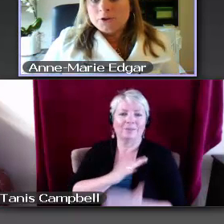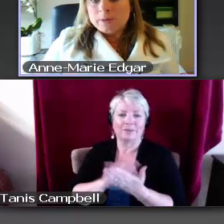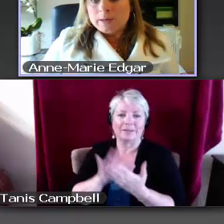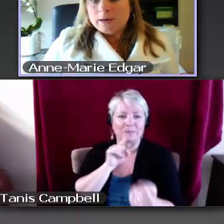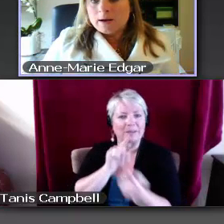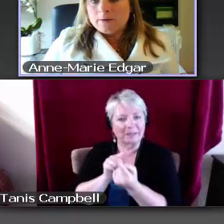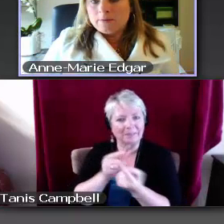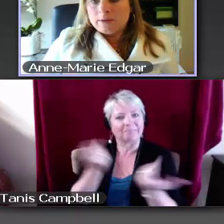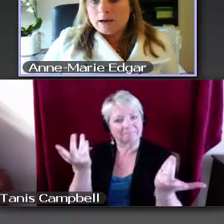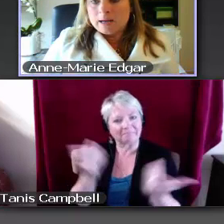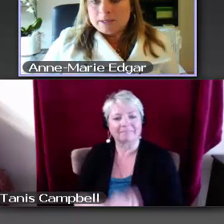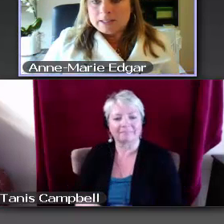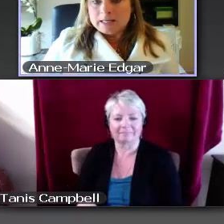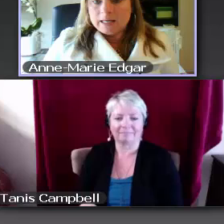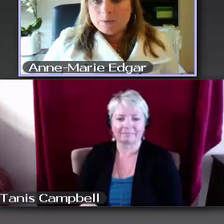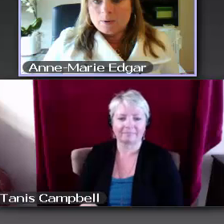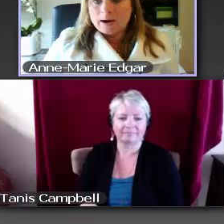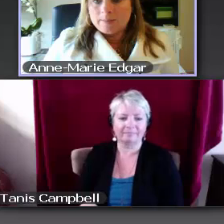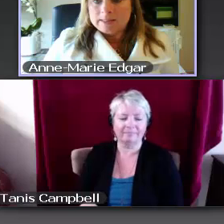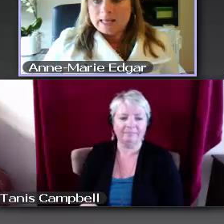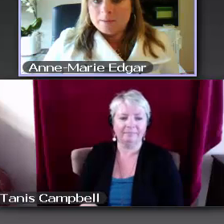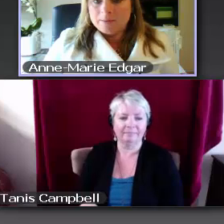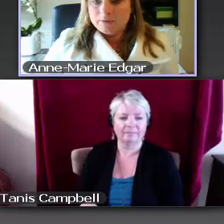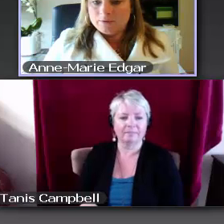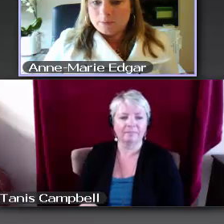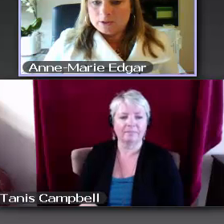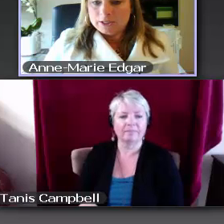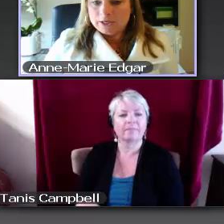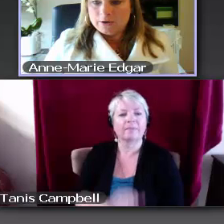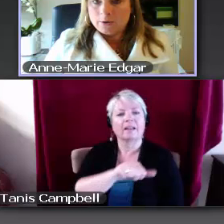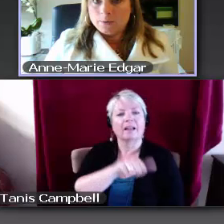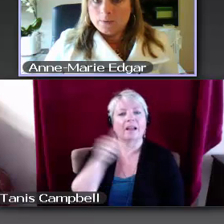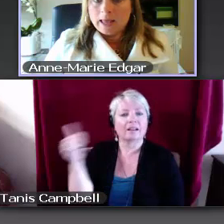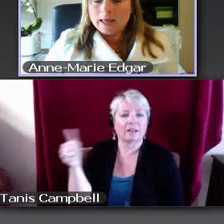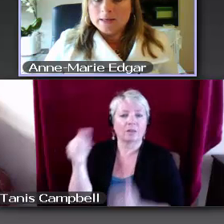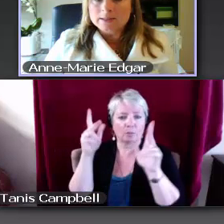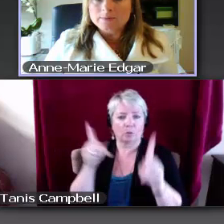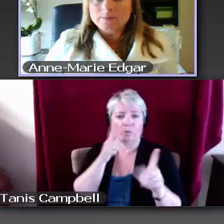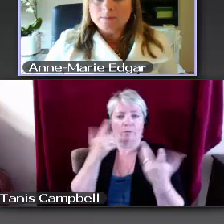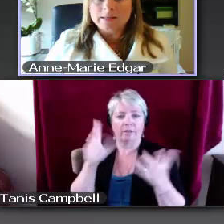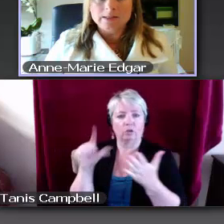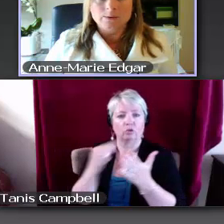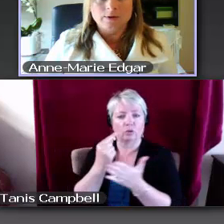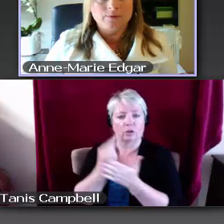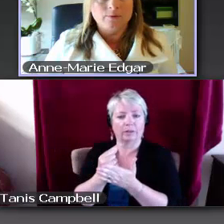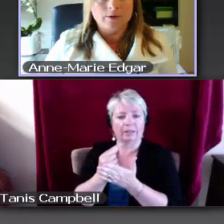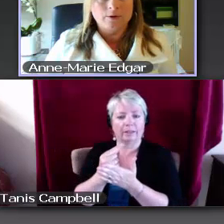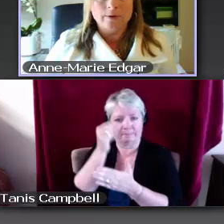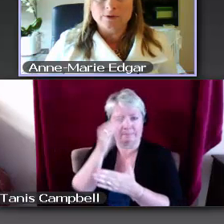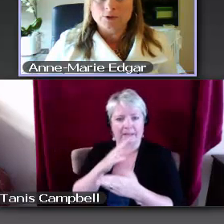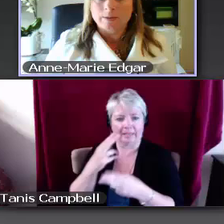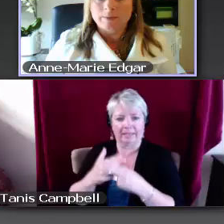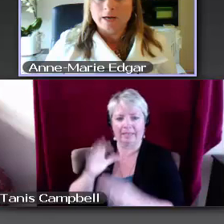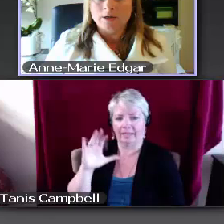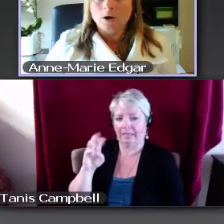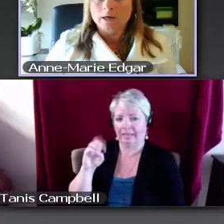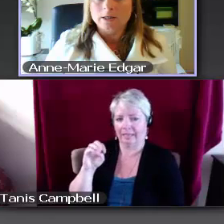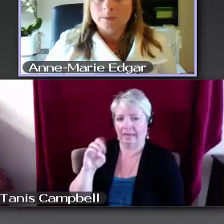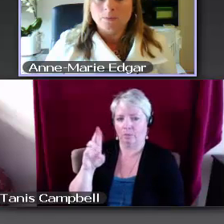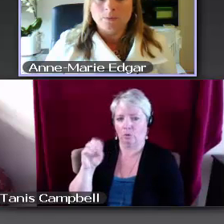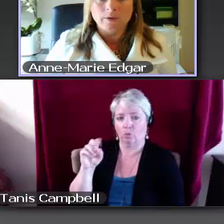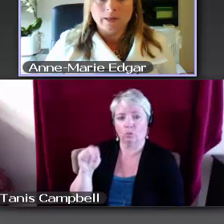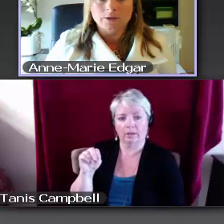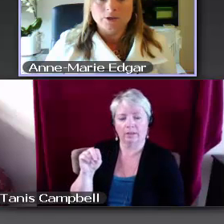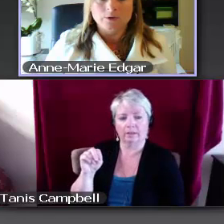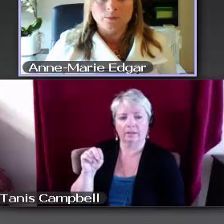Another graduate of the IBDE program is Cameron from Ontario, and this is sort of the fourth career stream that I